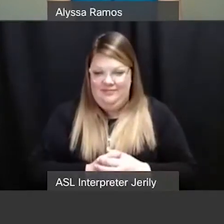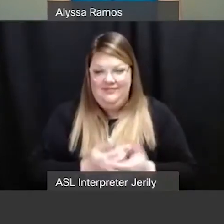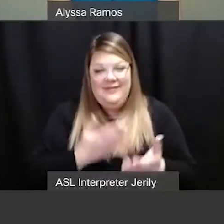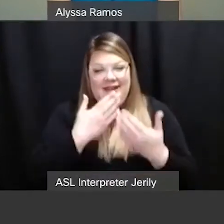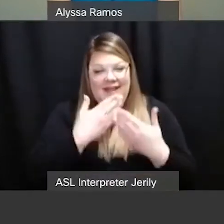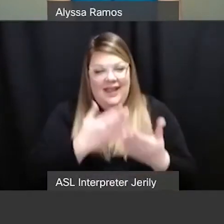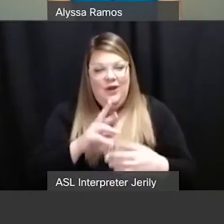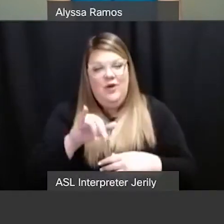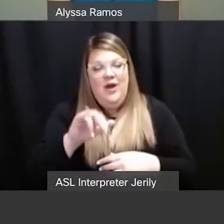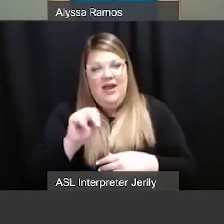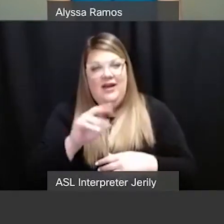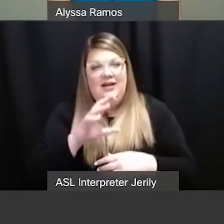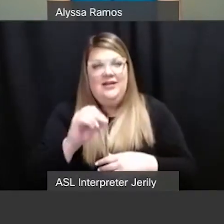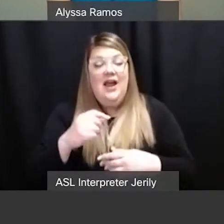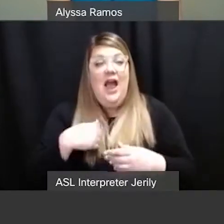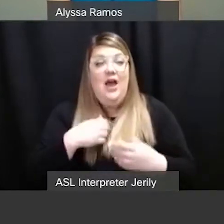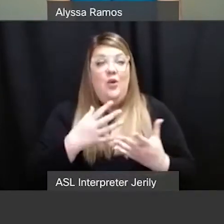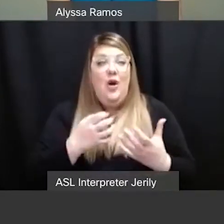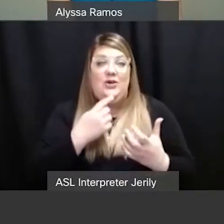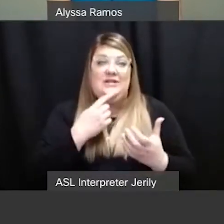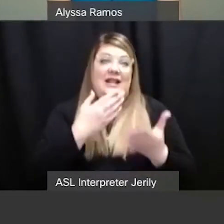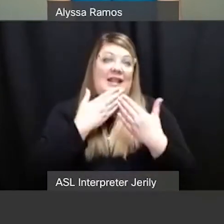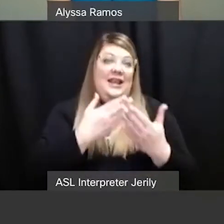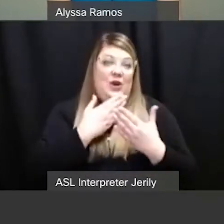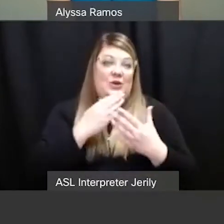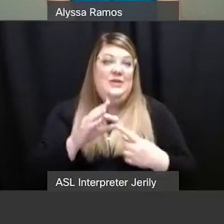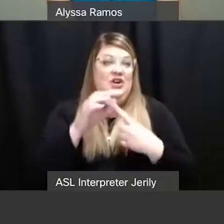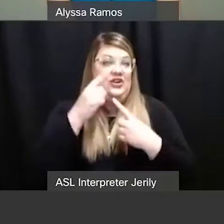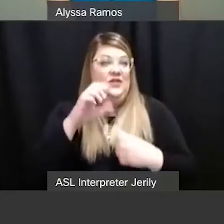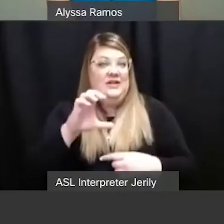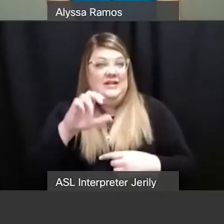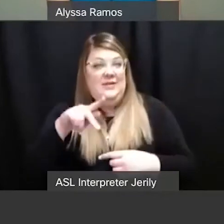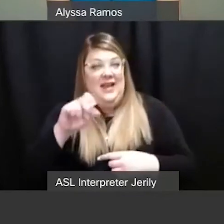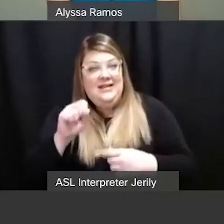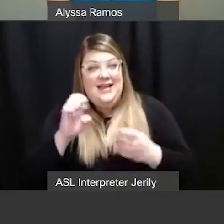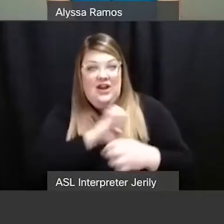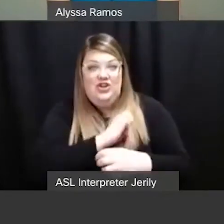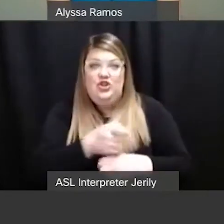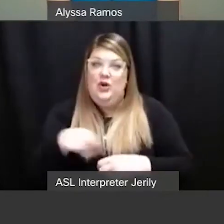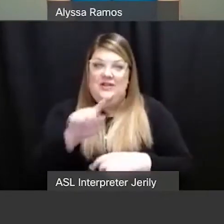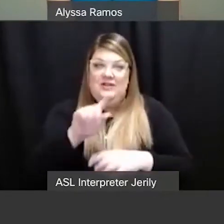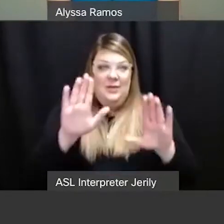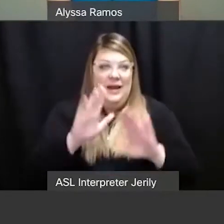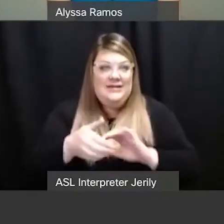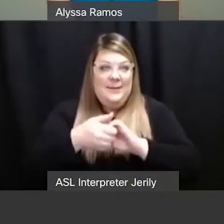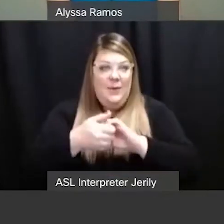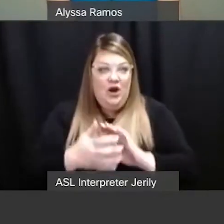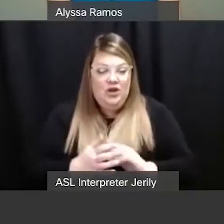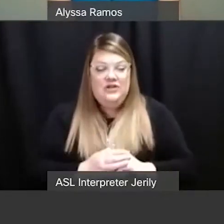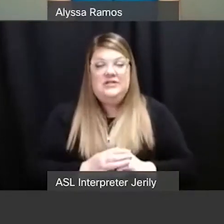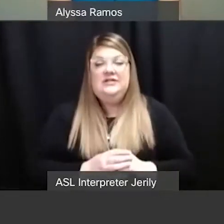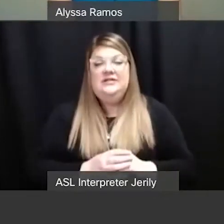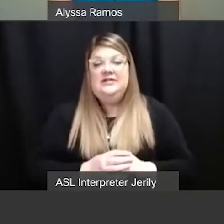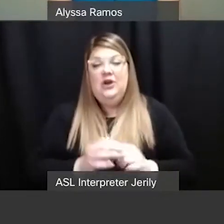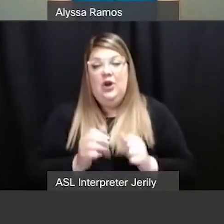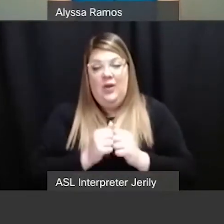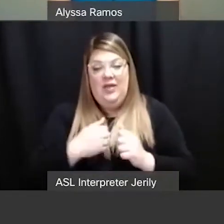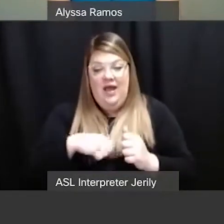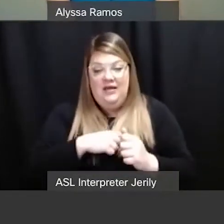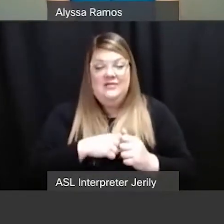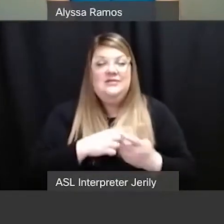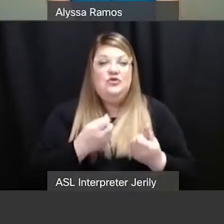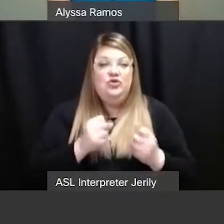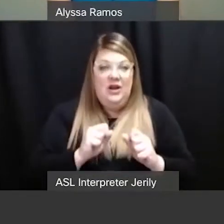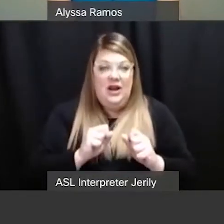Thank you, Ryan, and I want to send a special thank you to CPS Energy. Y'all have been amazing partners with us in